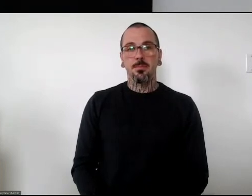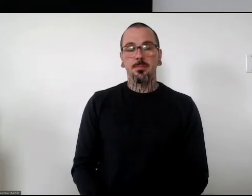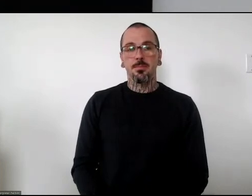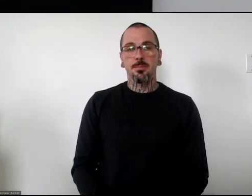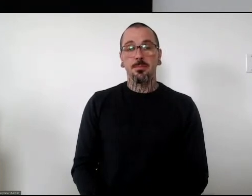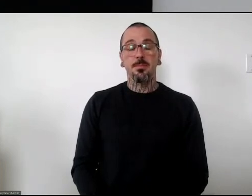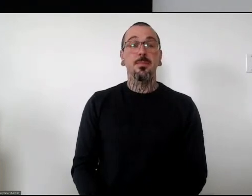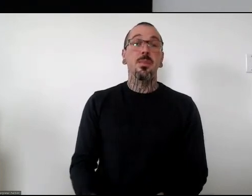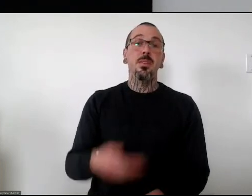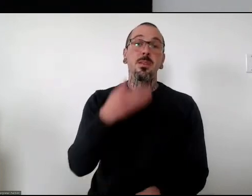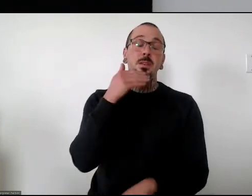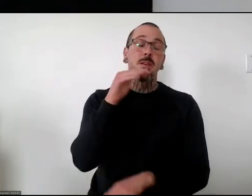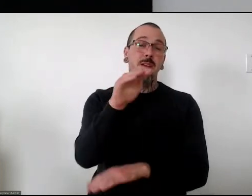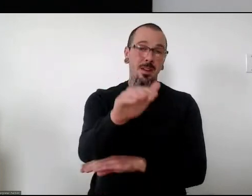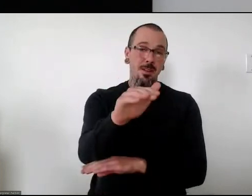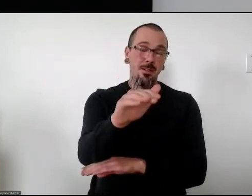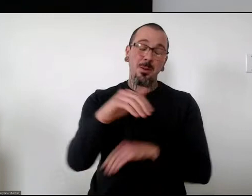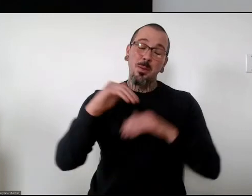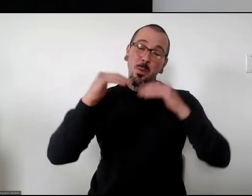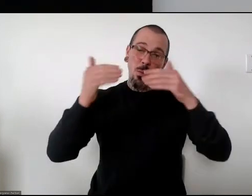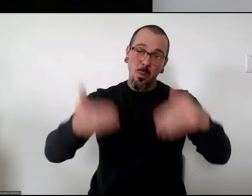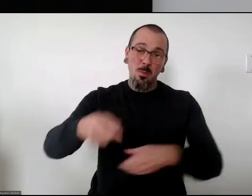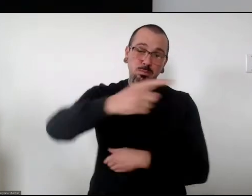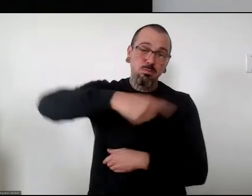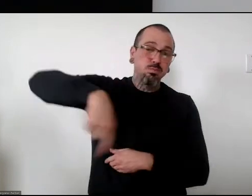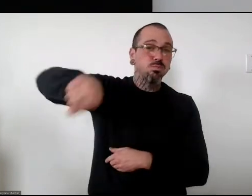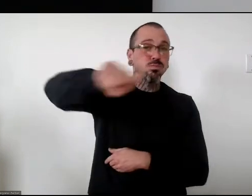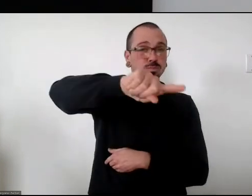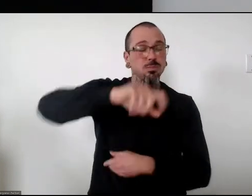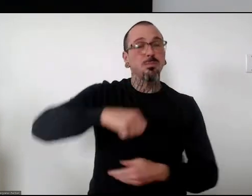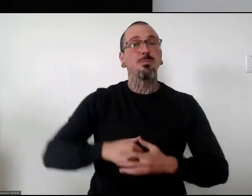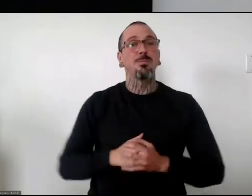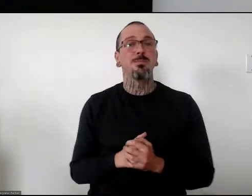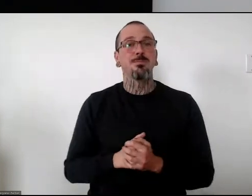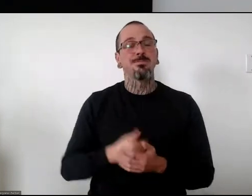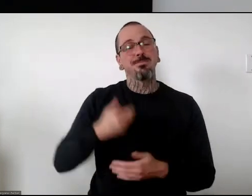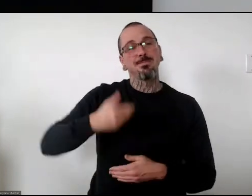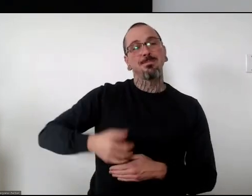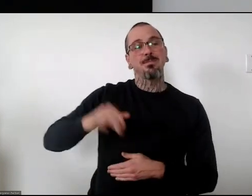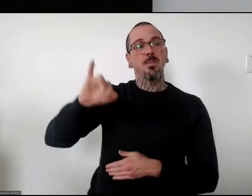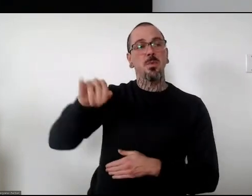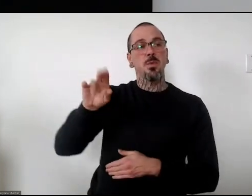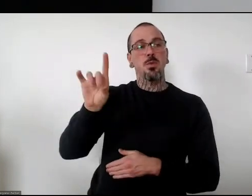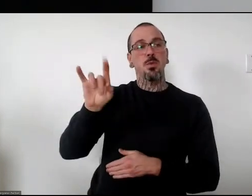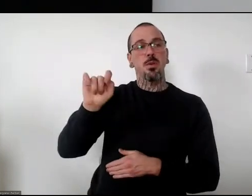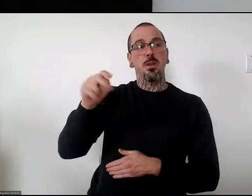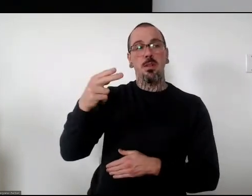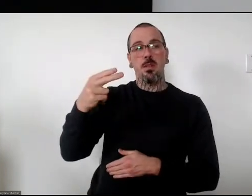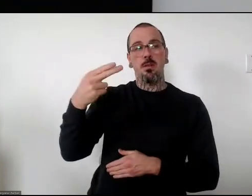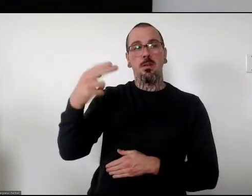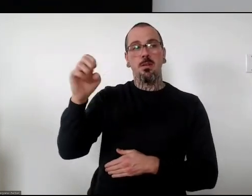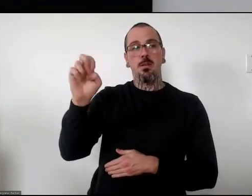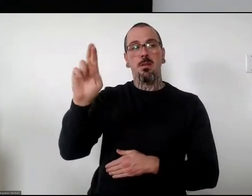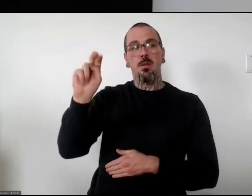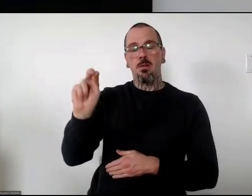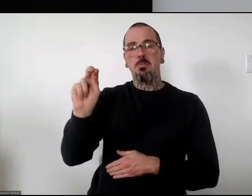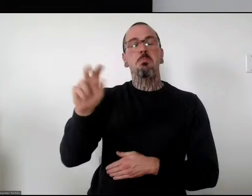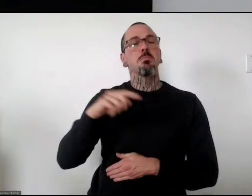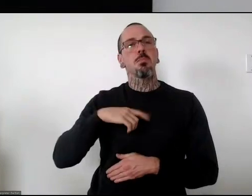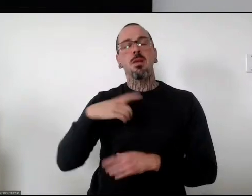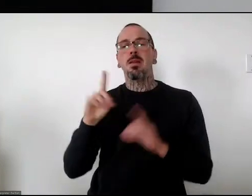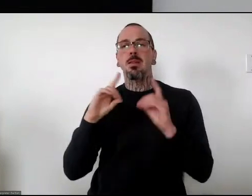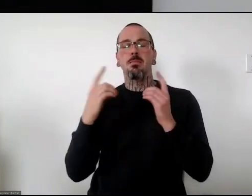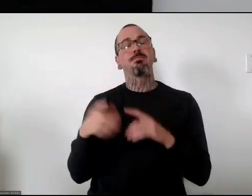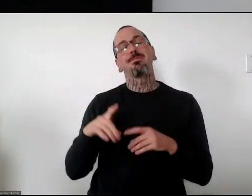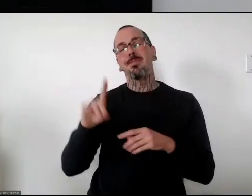Good afternoon and welcome to everyone. My name is Judith Hearn and I'm the Deputy Minister in the Office of Women and Gender Equality.